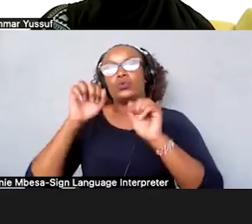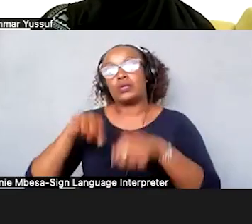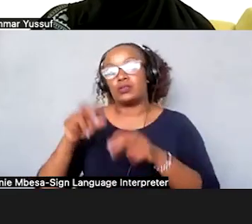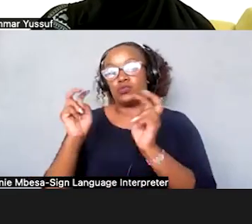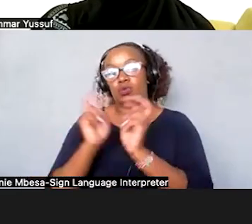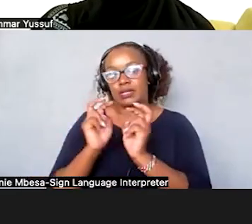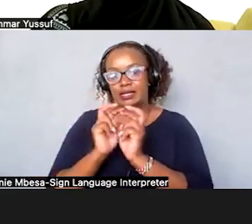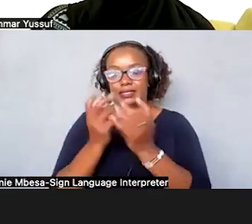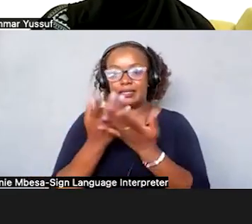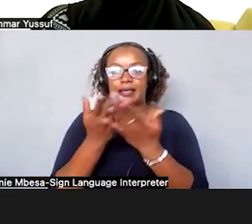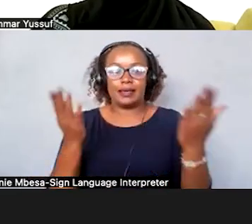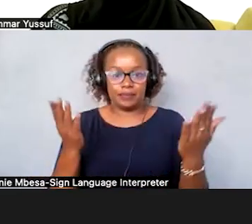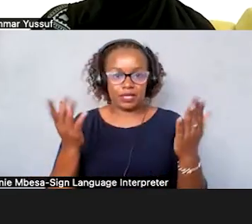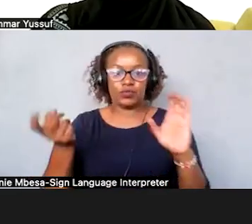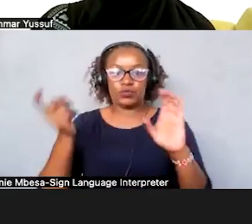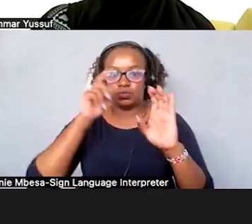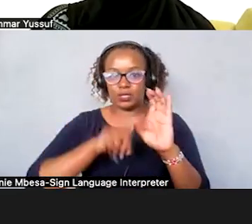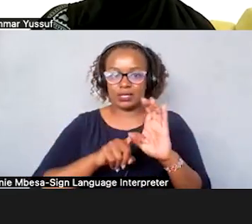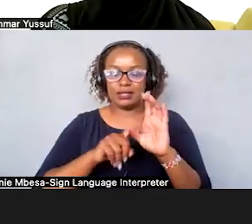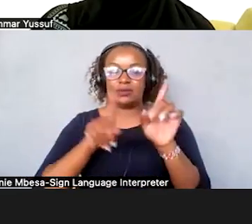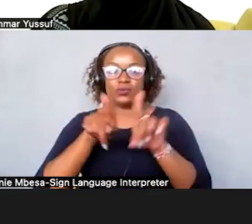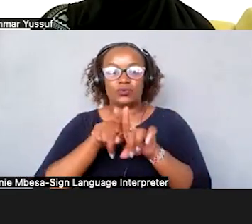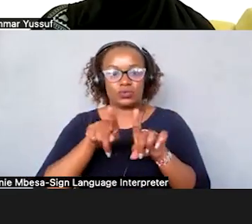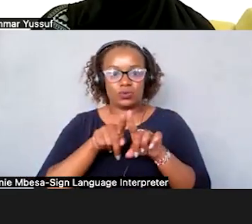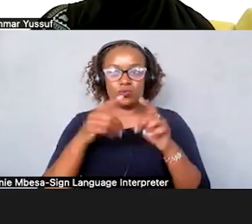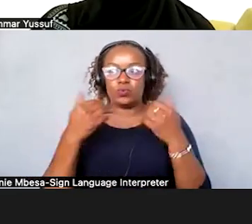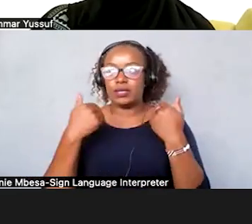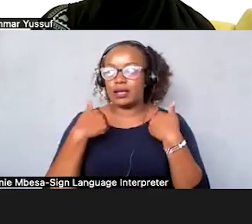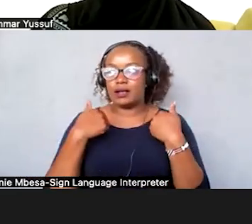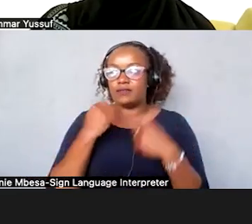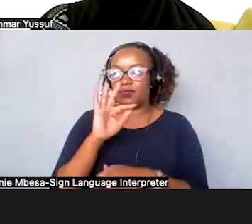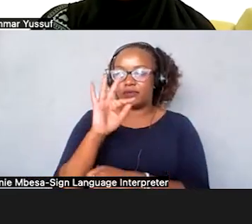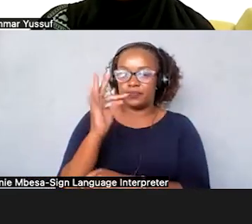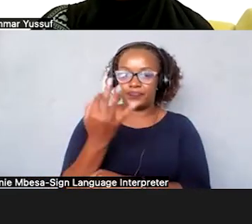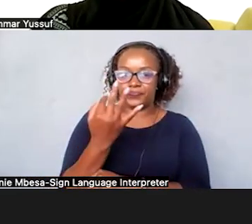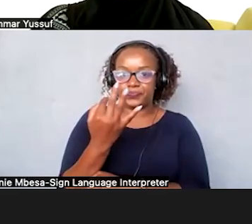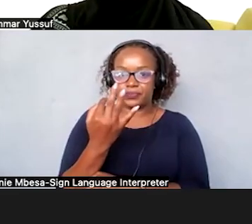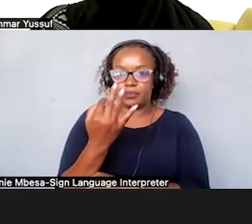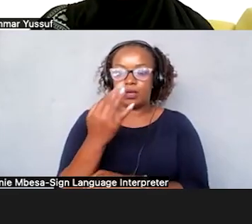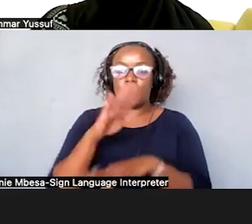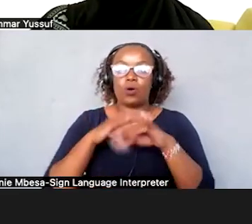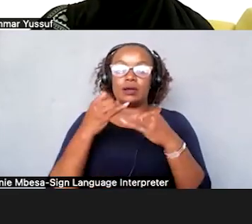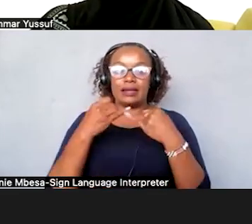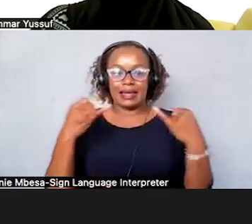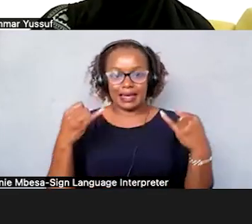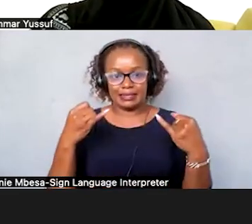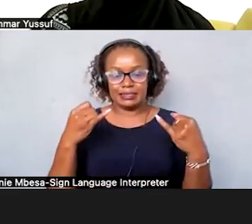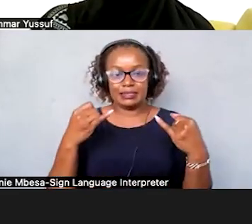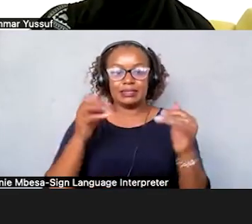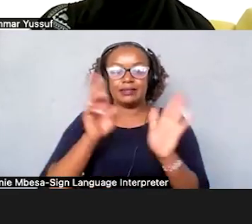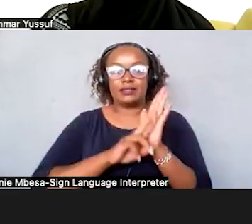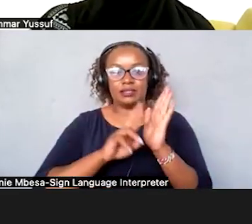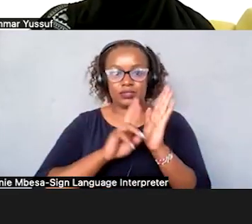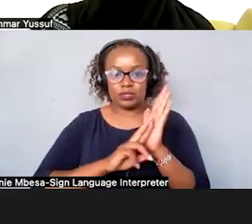network through them. And then we have an online. The third one is we have an online registration form, whereby